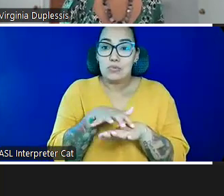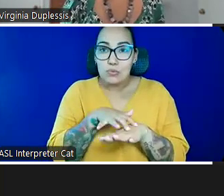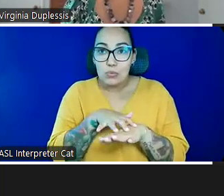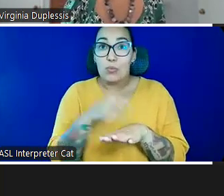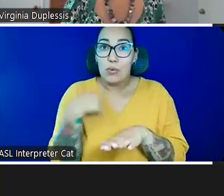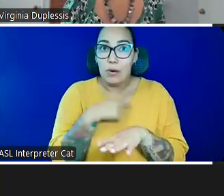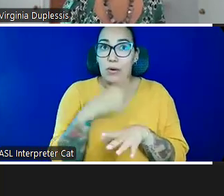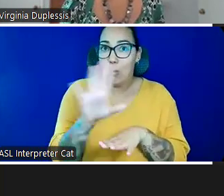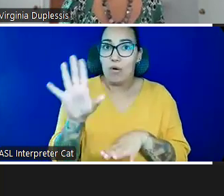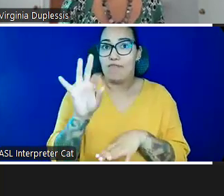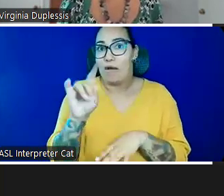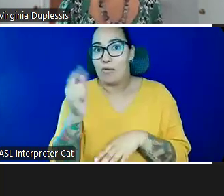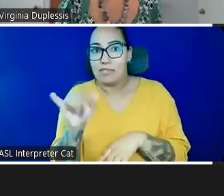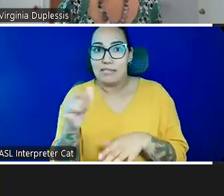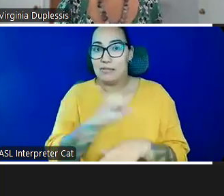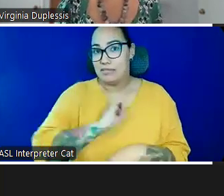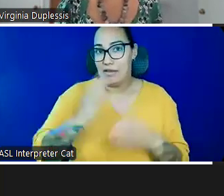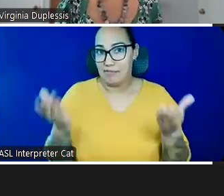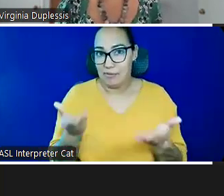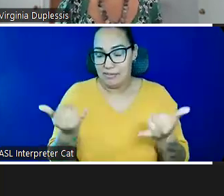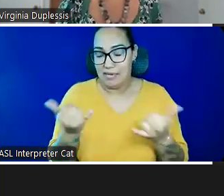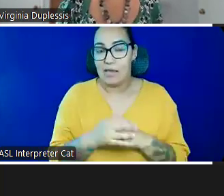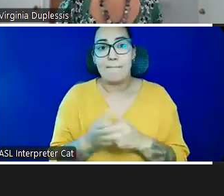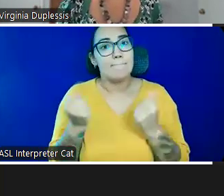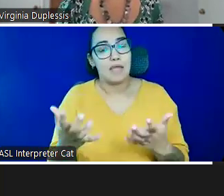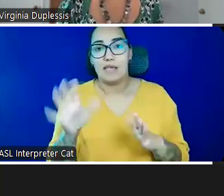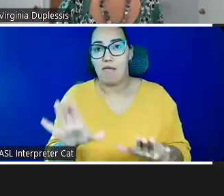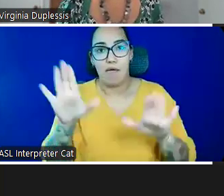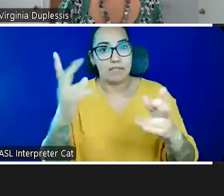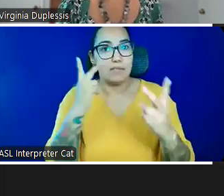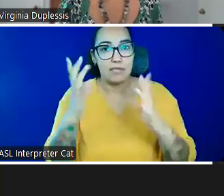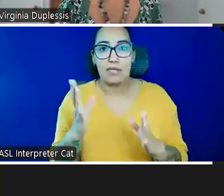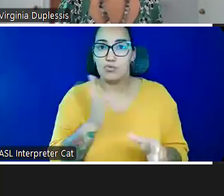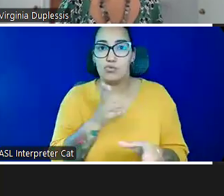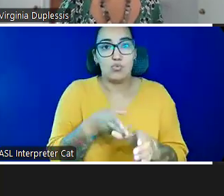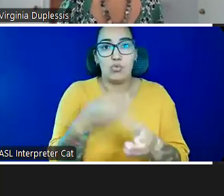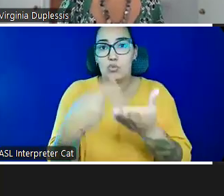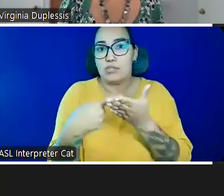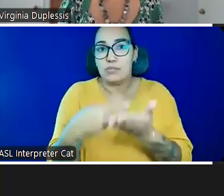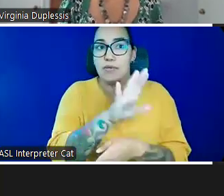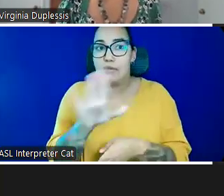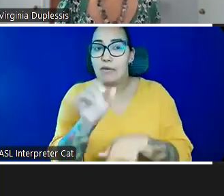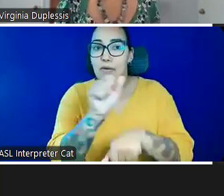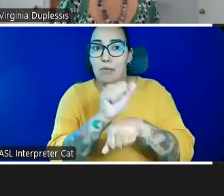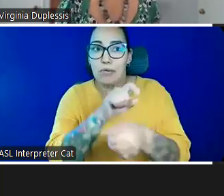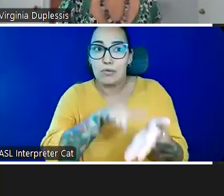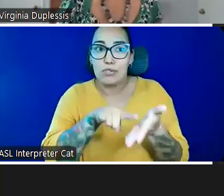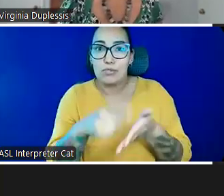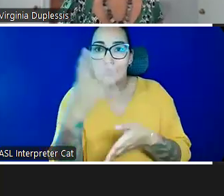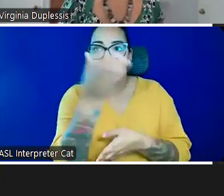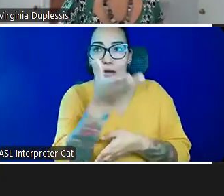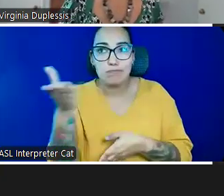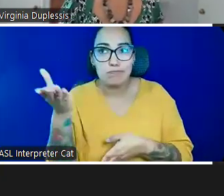faculty today. We have many wonderful guests who are joining us to talk about their work on the ground,